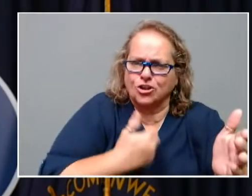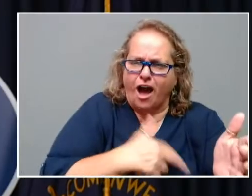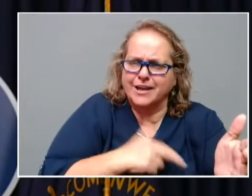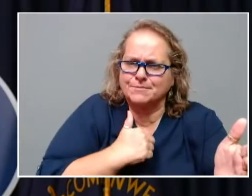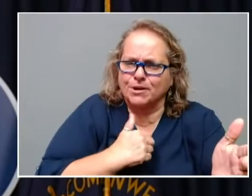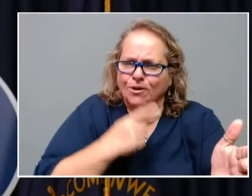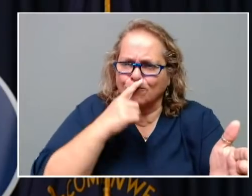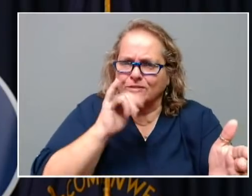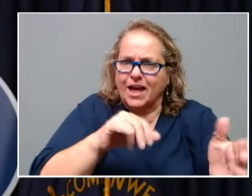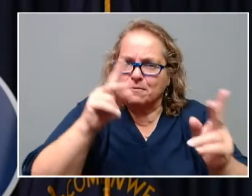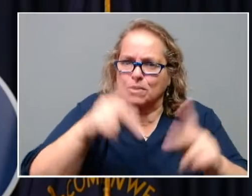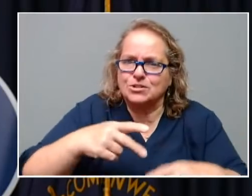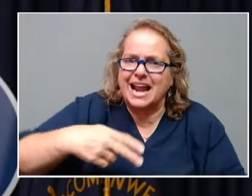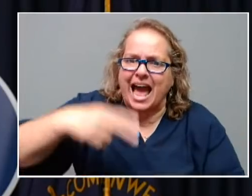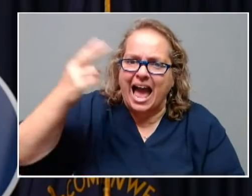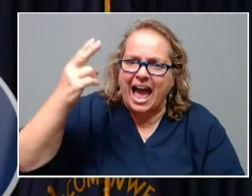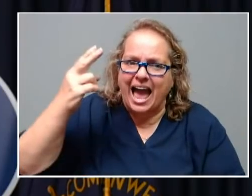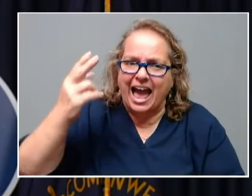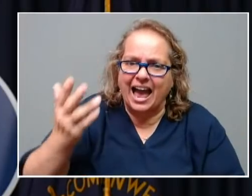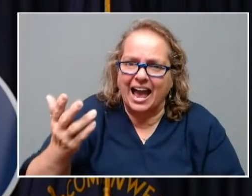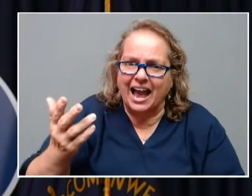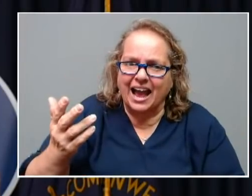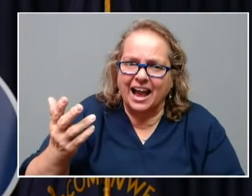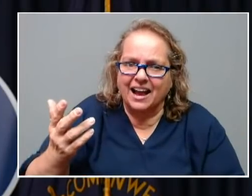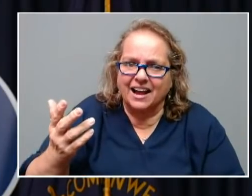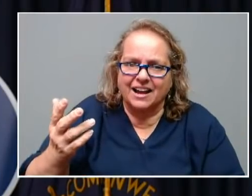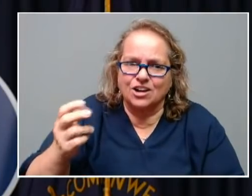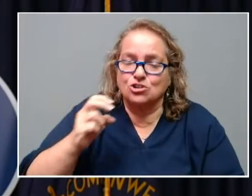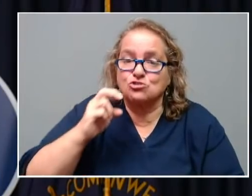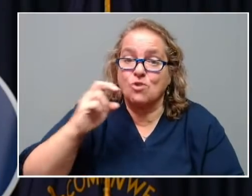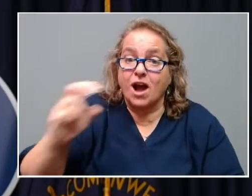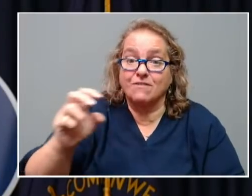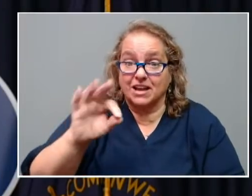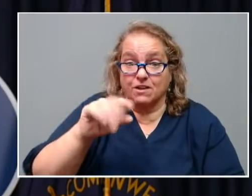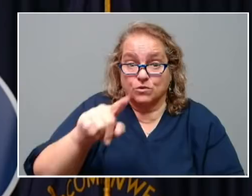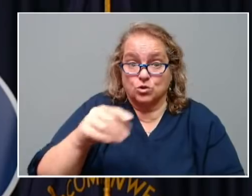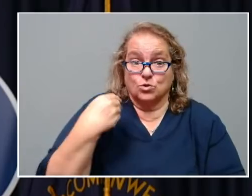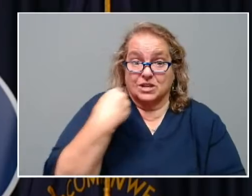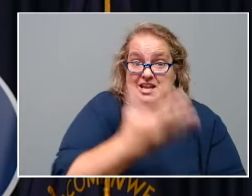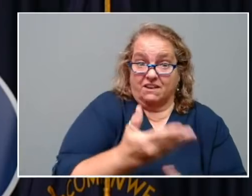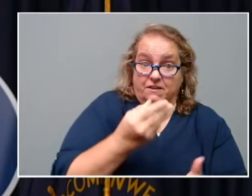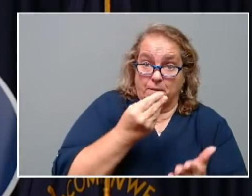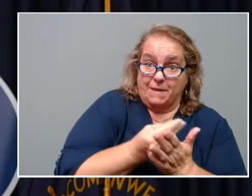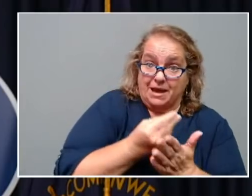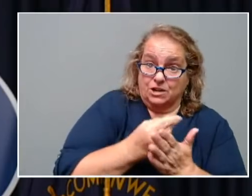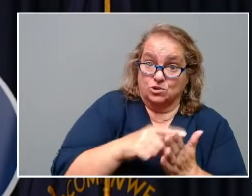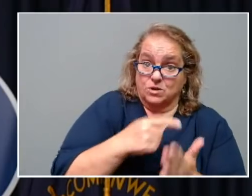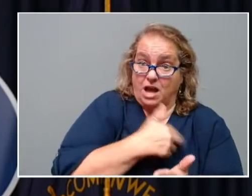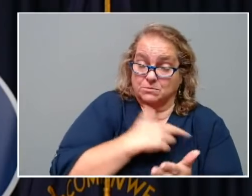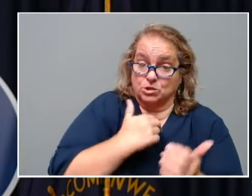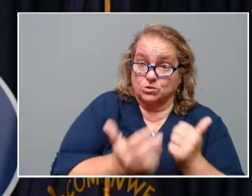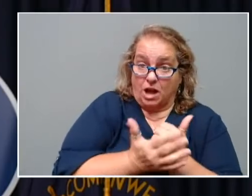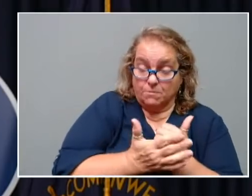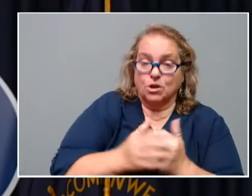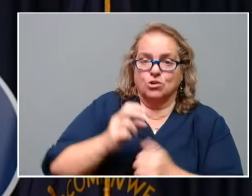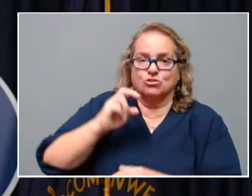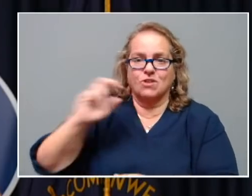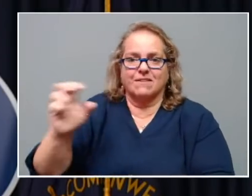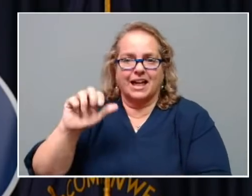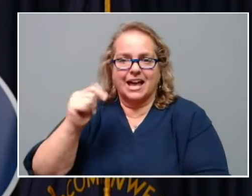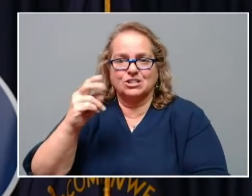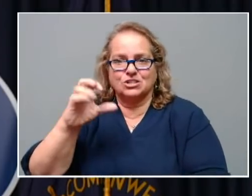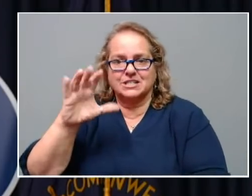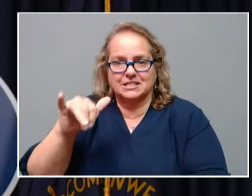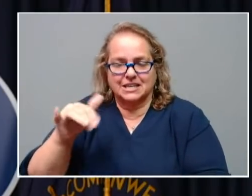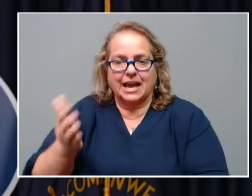then all the traveling agencies do is increase what they pay, and you end up with the same problem. You end up with an even